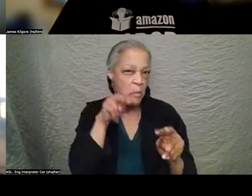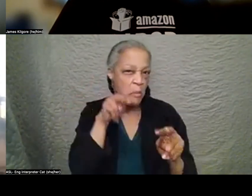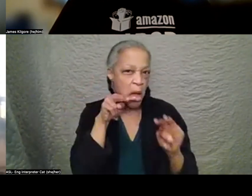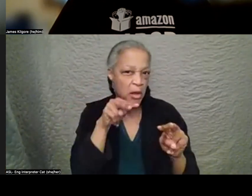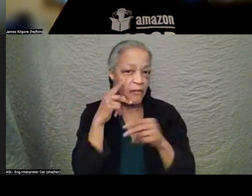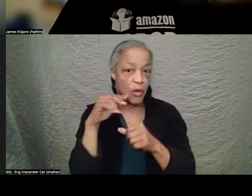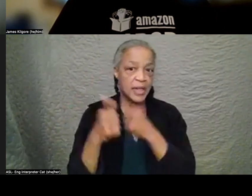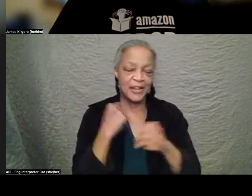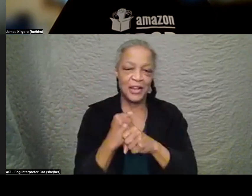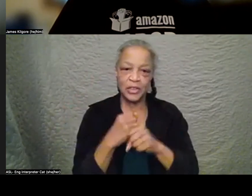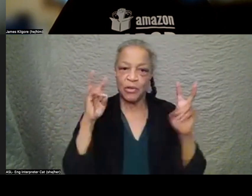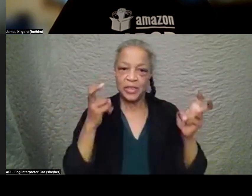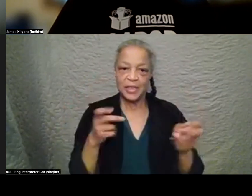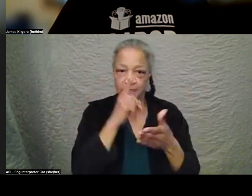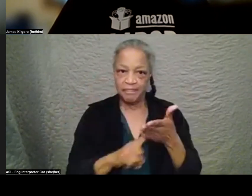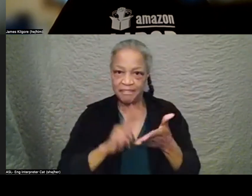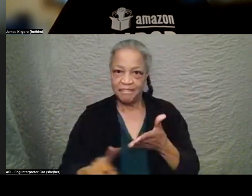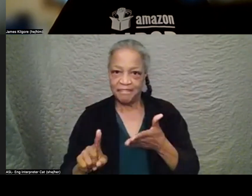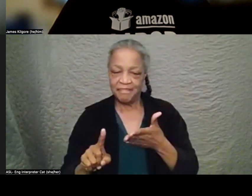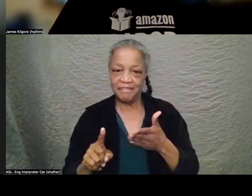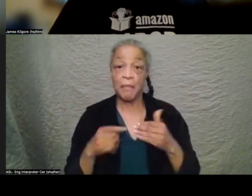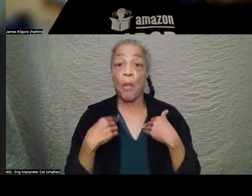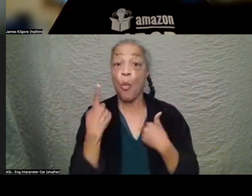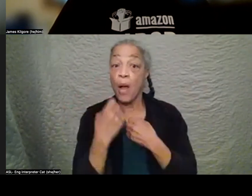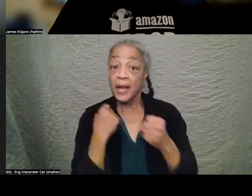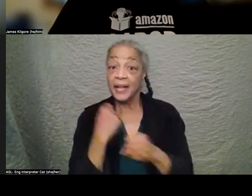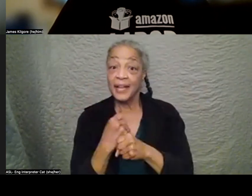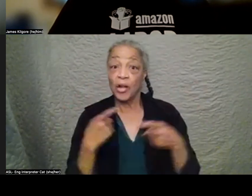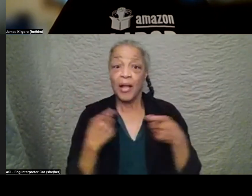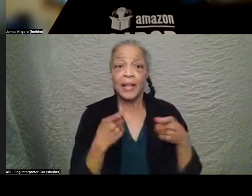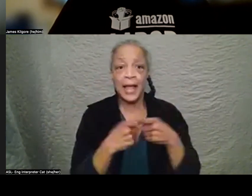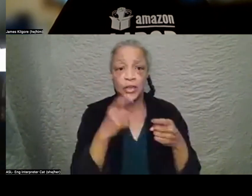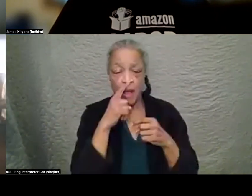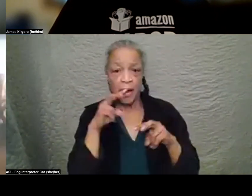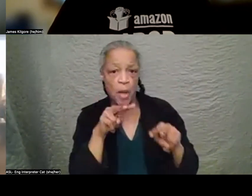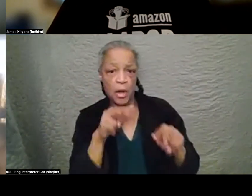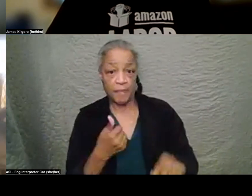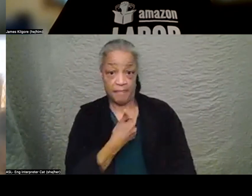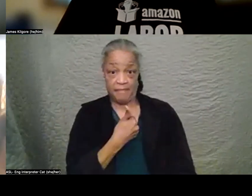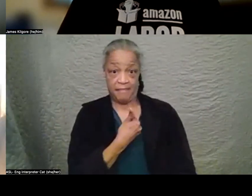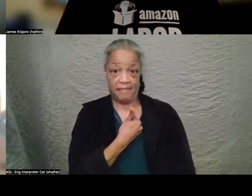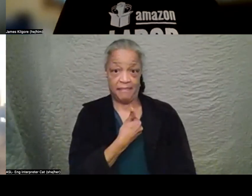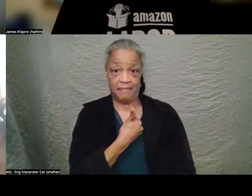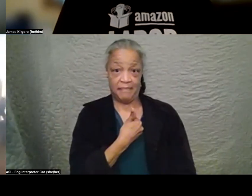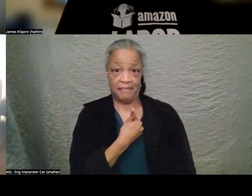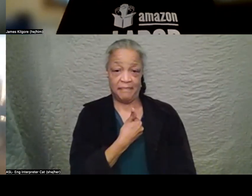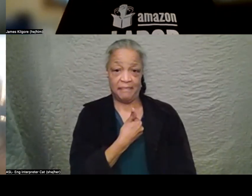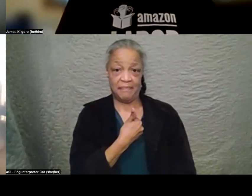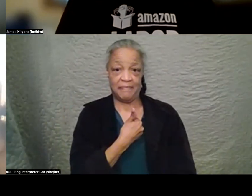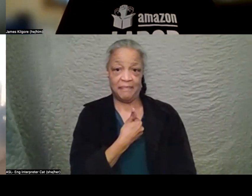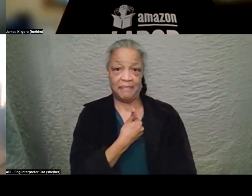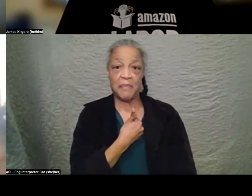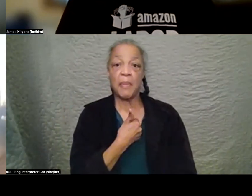years since I was spent a year on electronic monitoring myself. So I think one of the